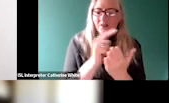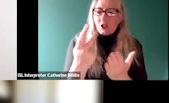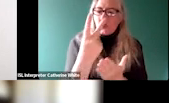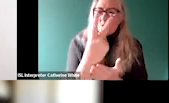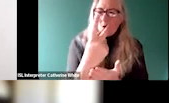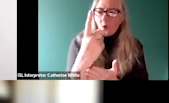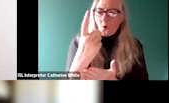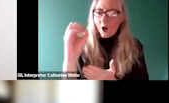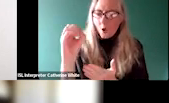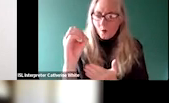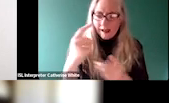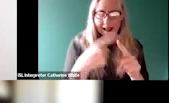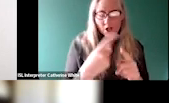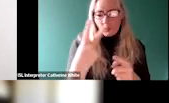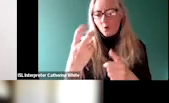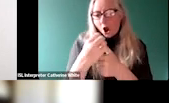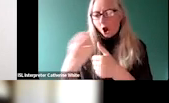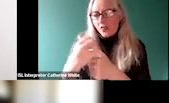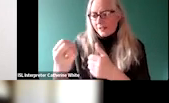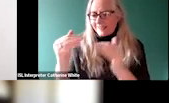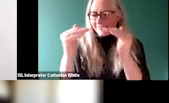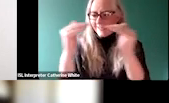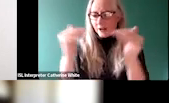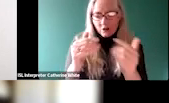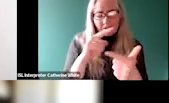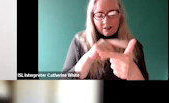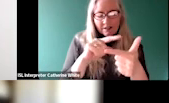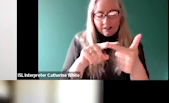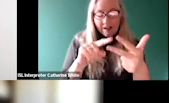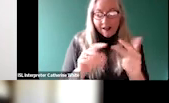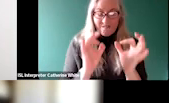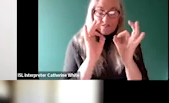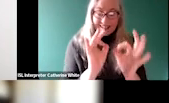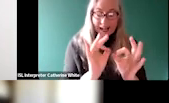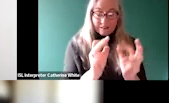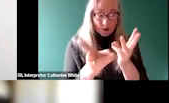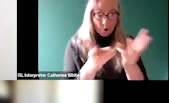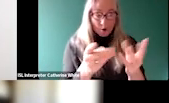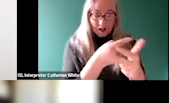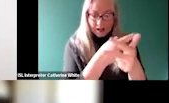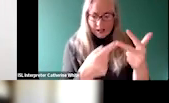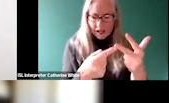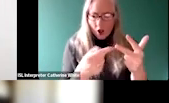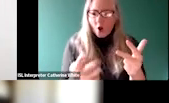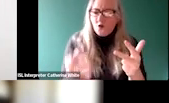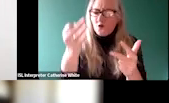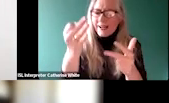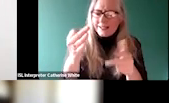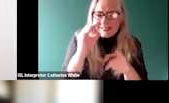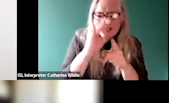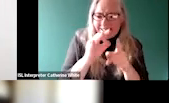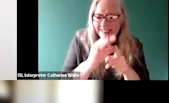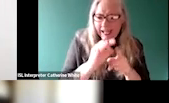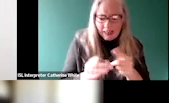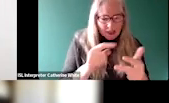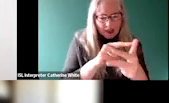its accompanying 2 standards is a fantastic piece of work and provides great detail across